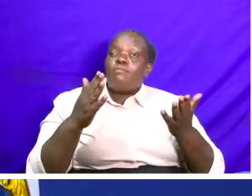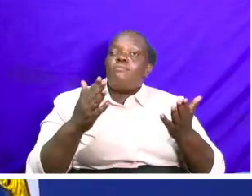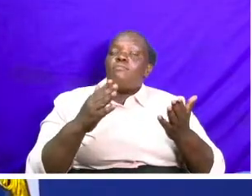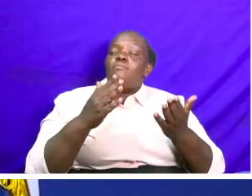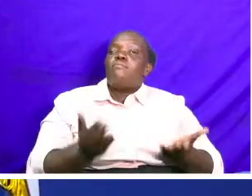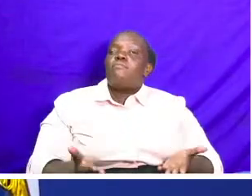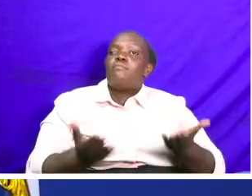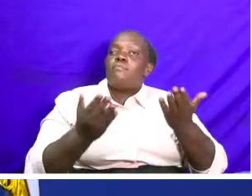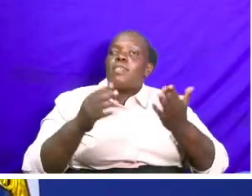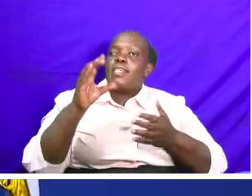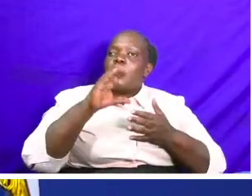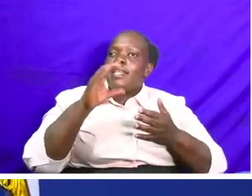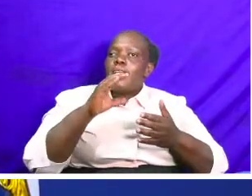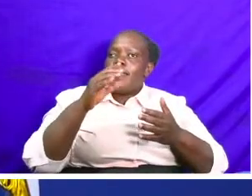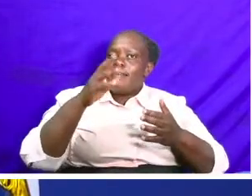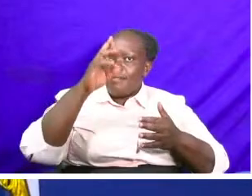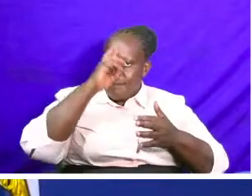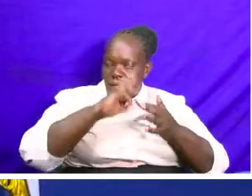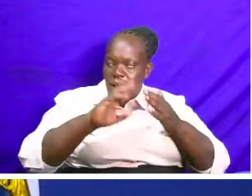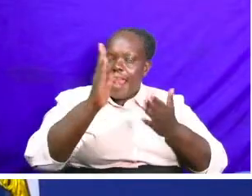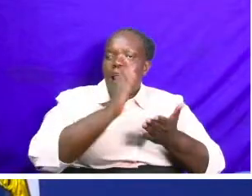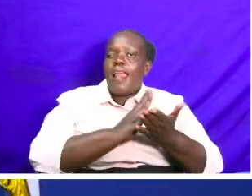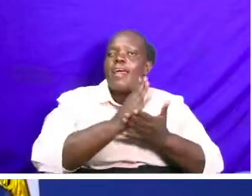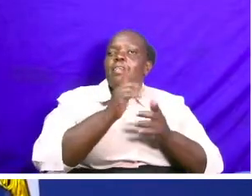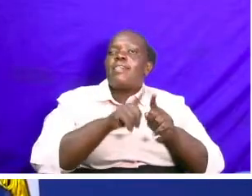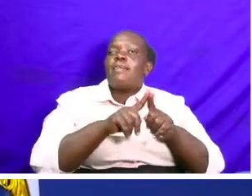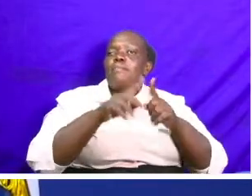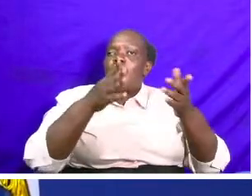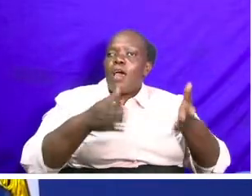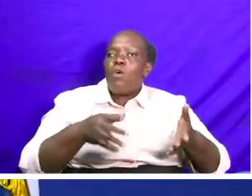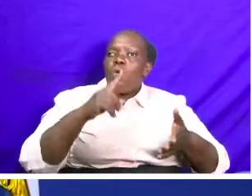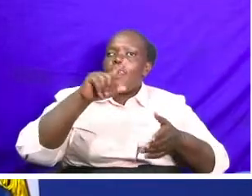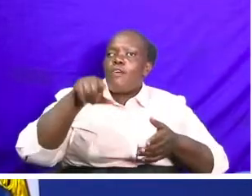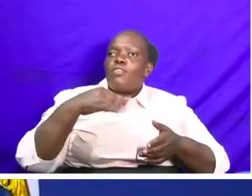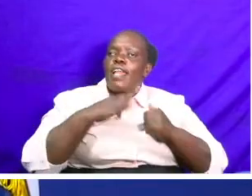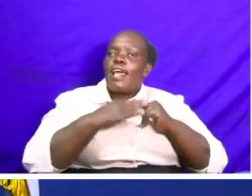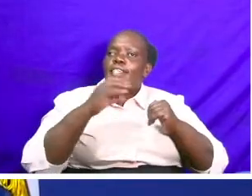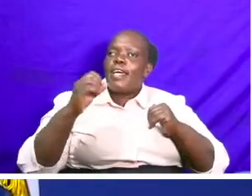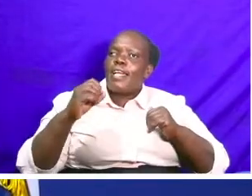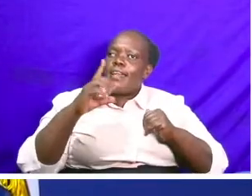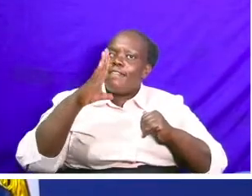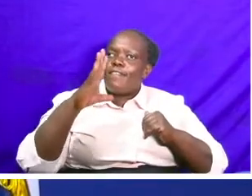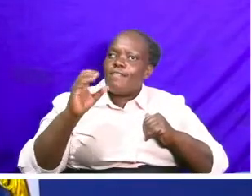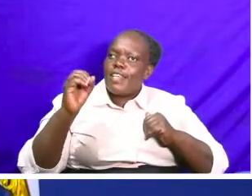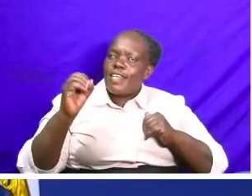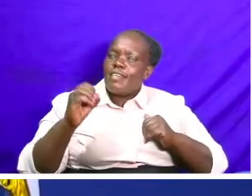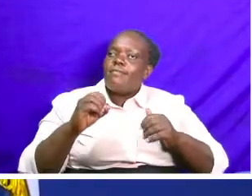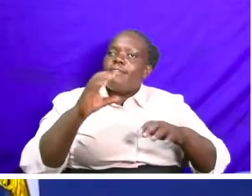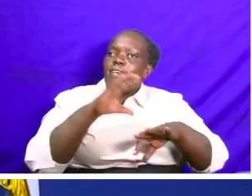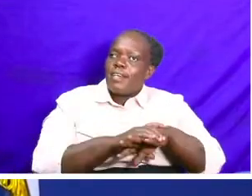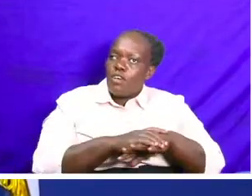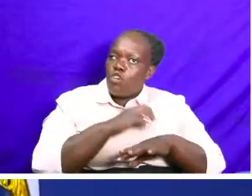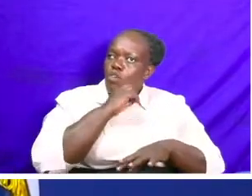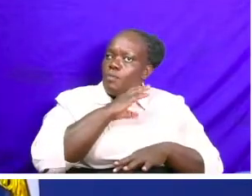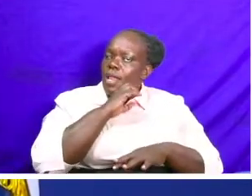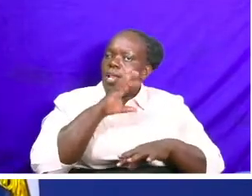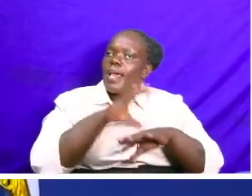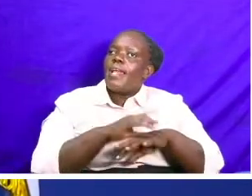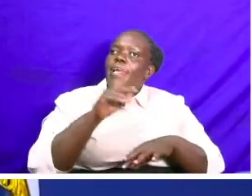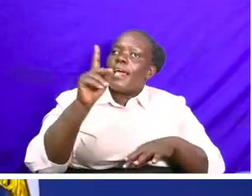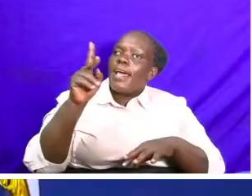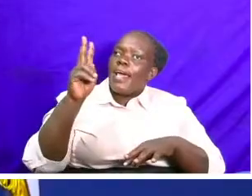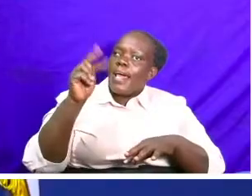upholding citizens' dignity and rights. So far, 1,815 claims have been received by the